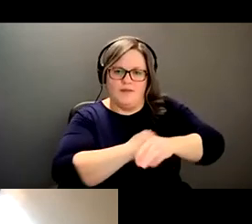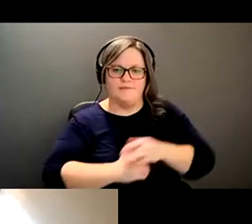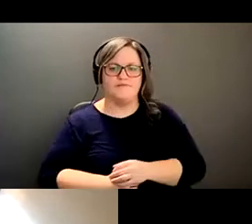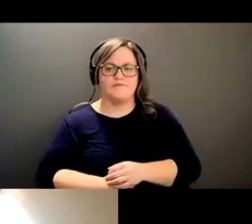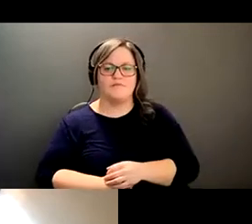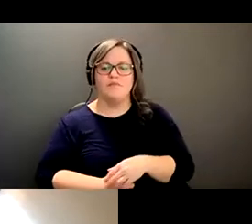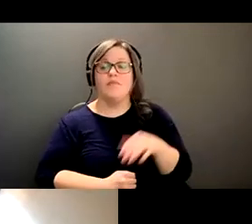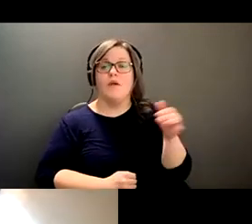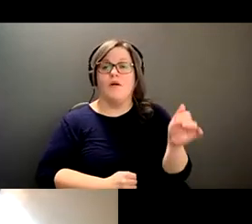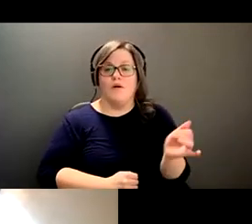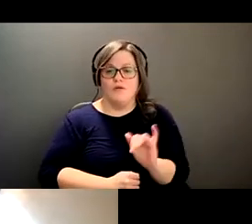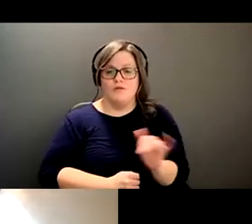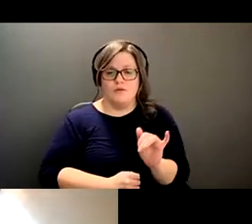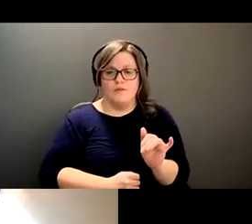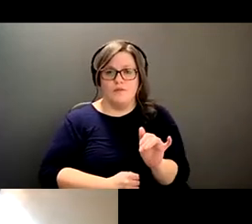being able to